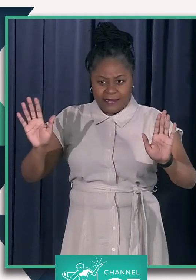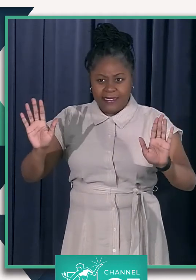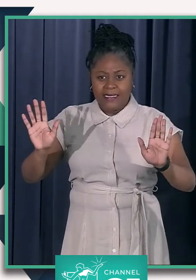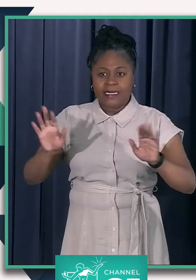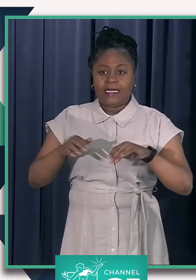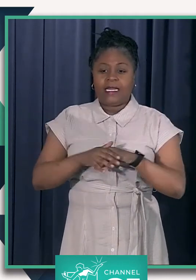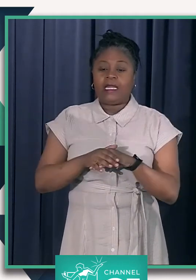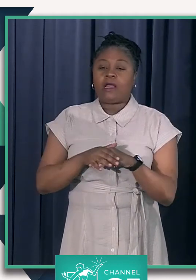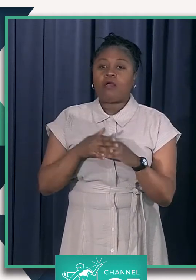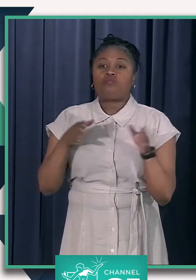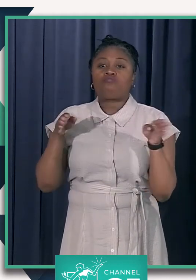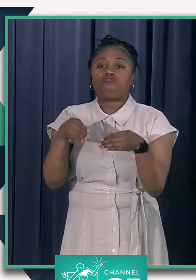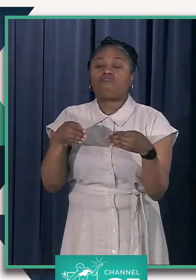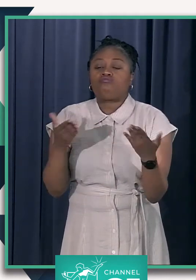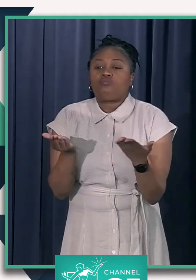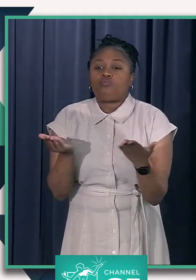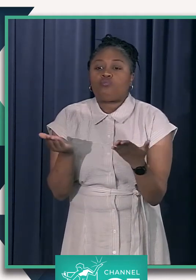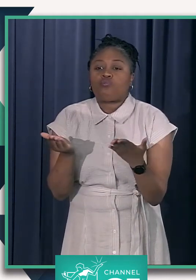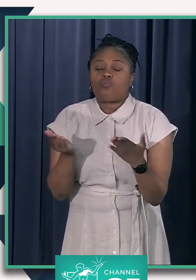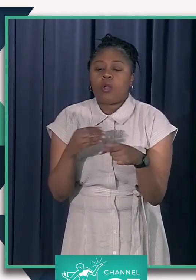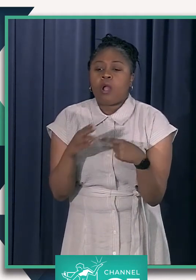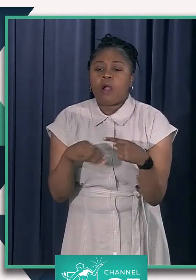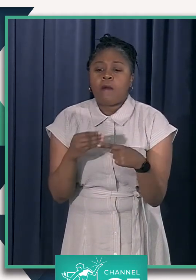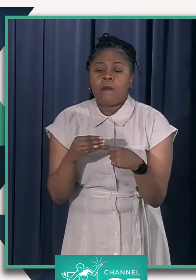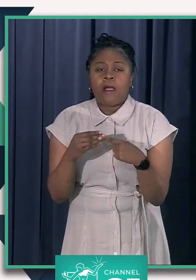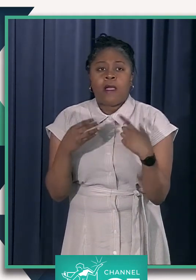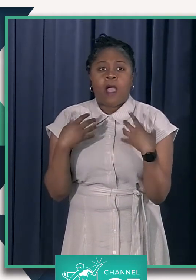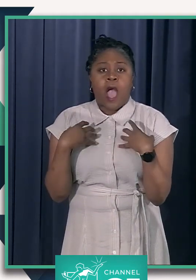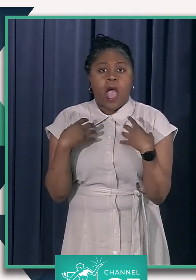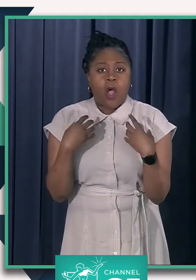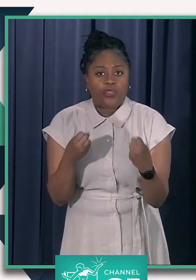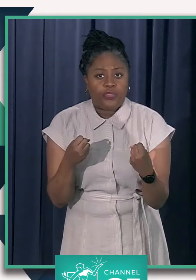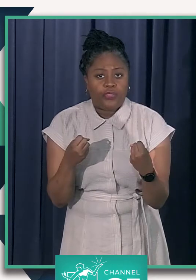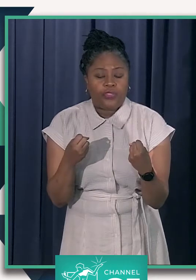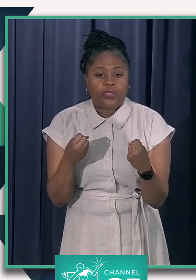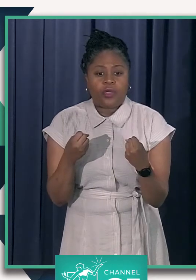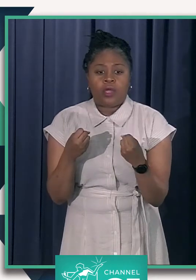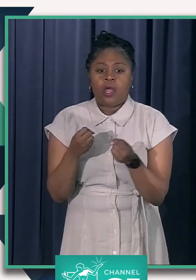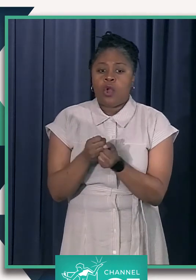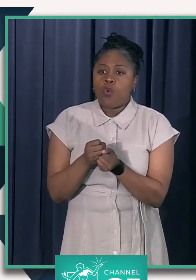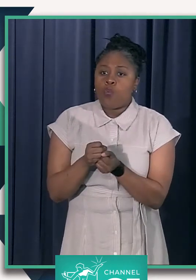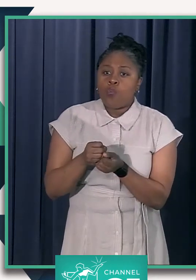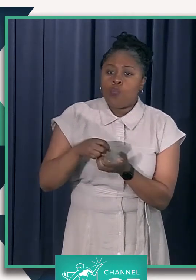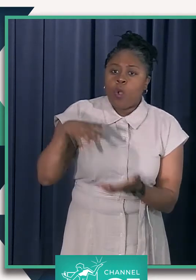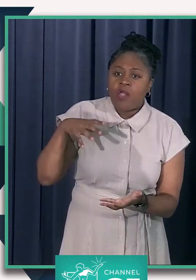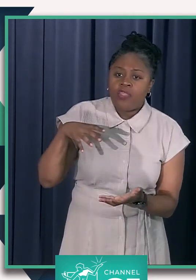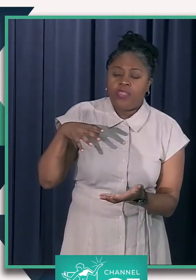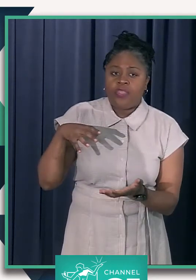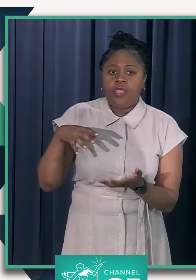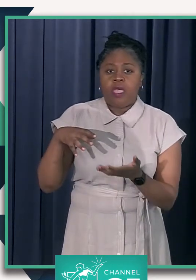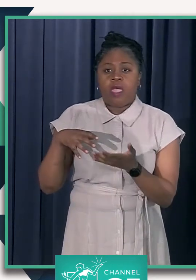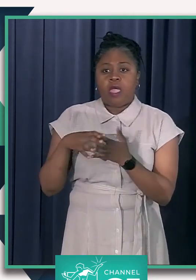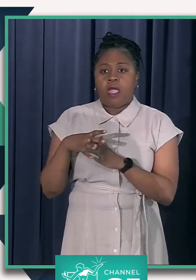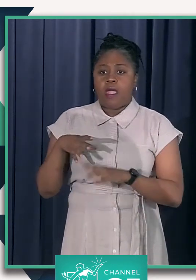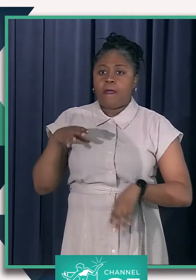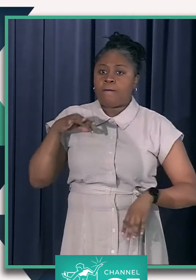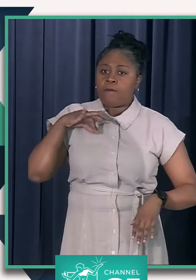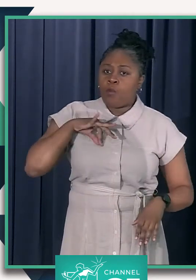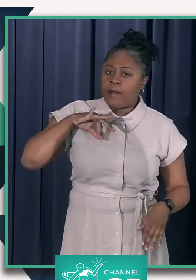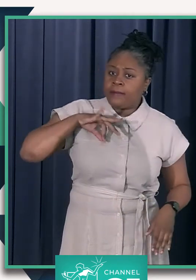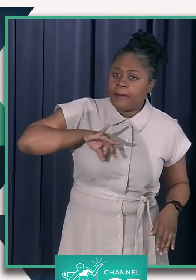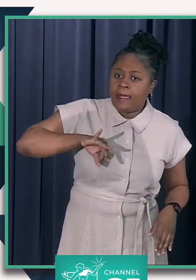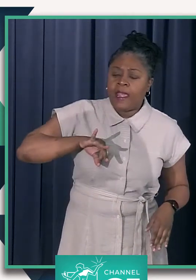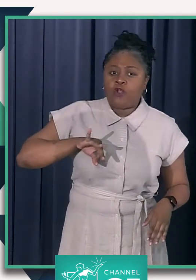the health and the wealth and the prosperity and the